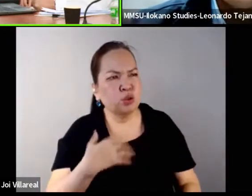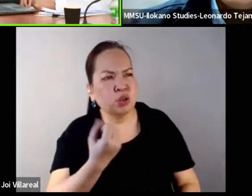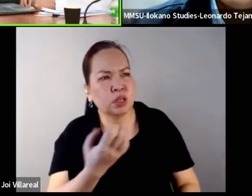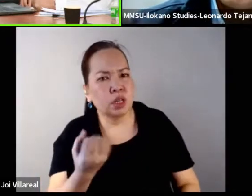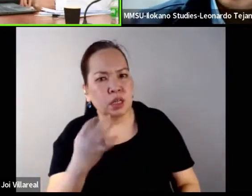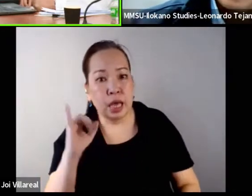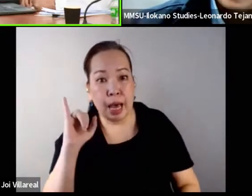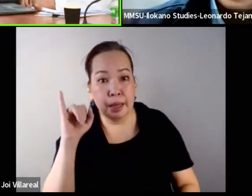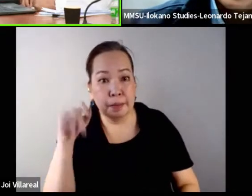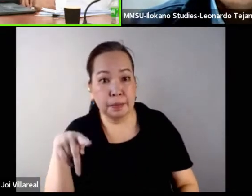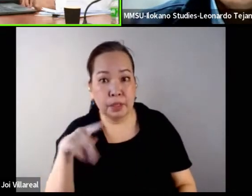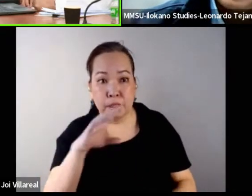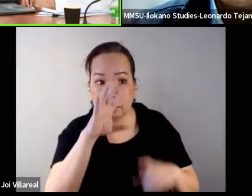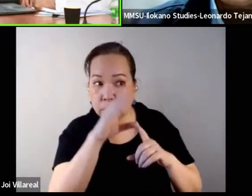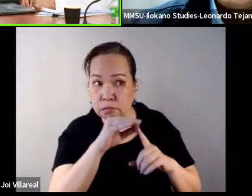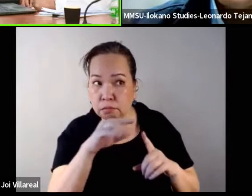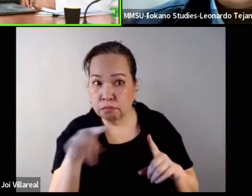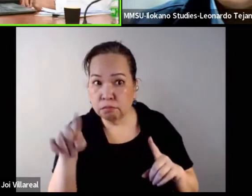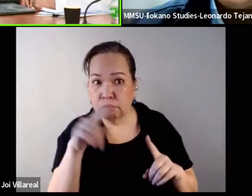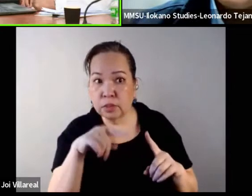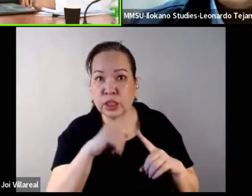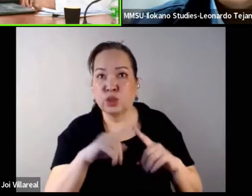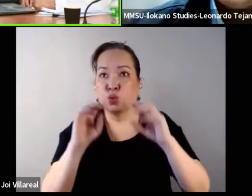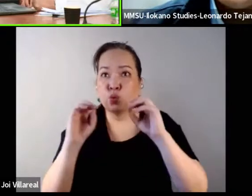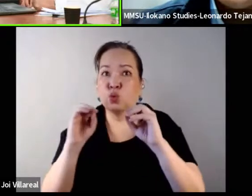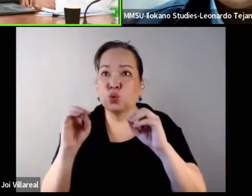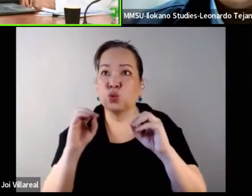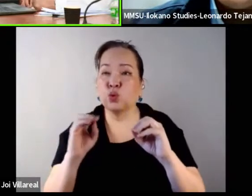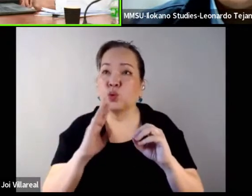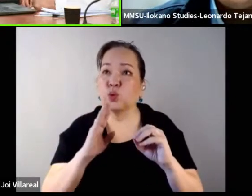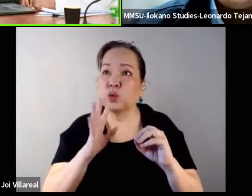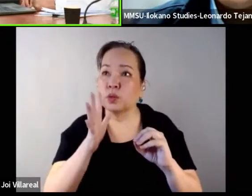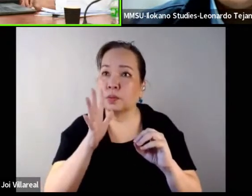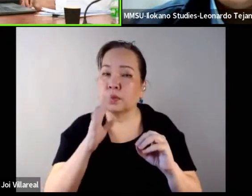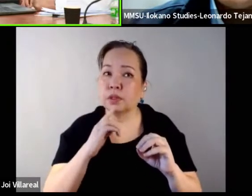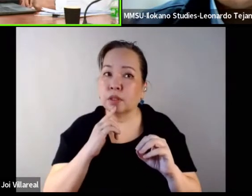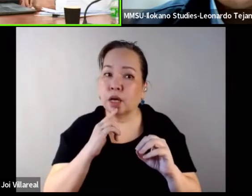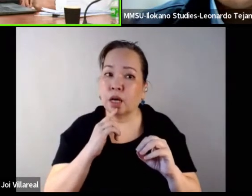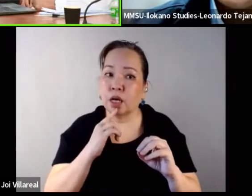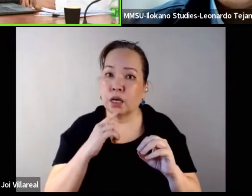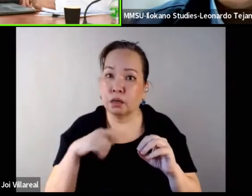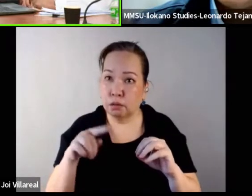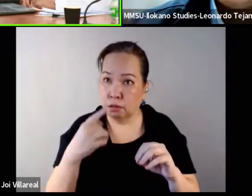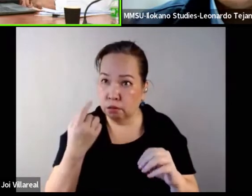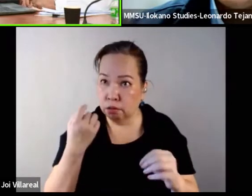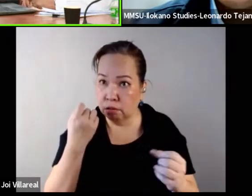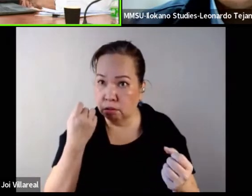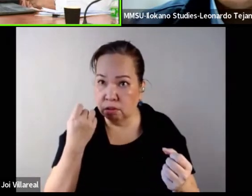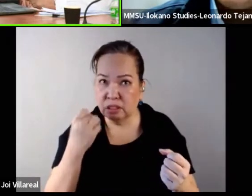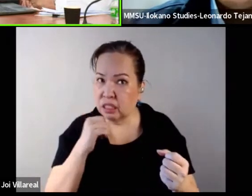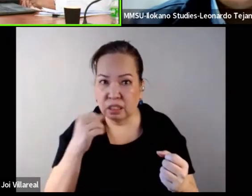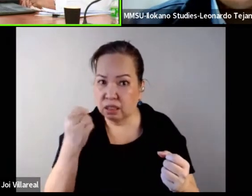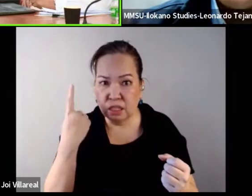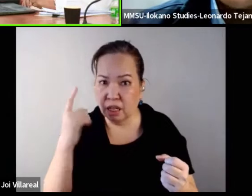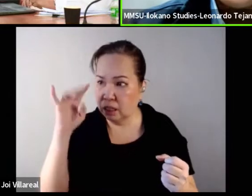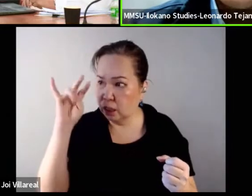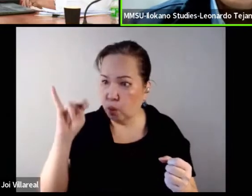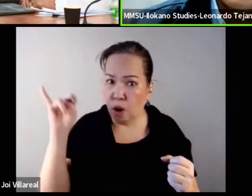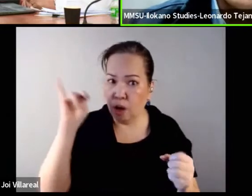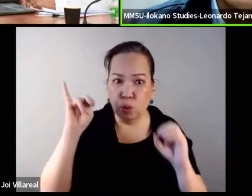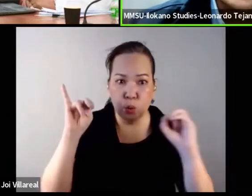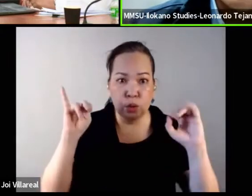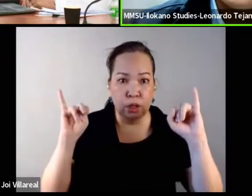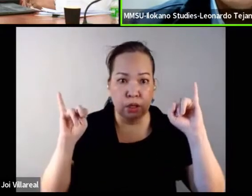indigenous cultures po ninyo, pag tinuturo niyo yung mother tongue ninyo na Ilocano, hindi nila naintindihan yon?